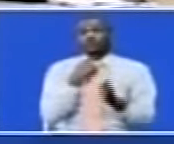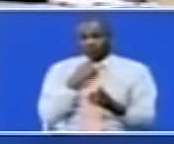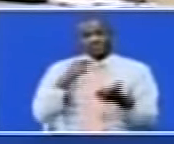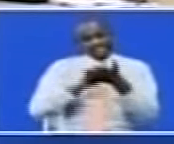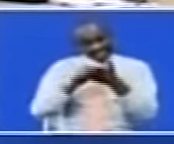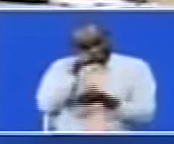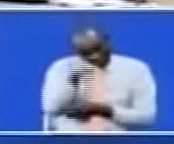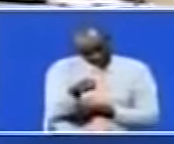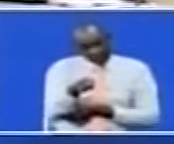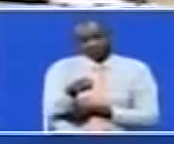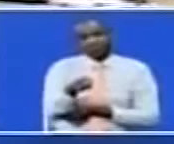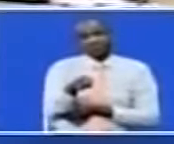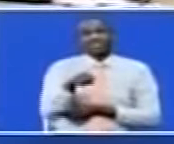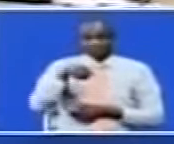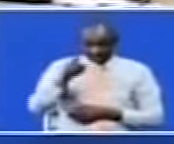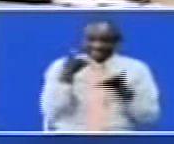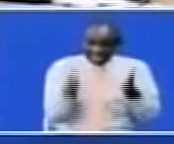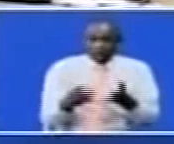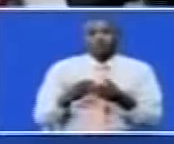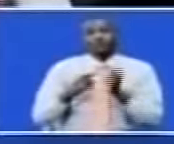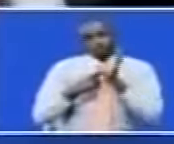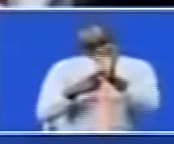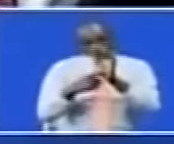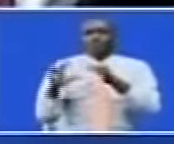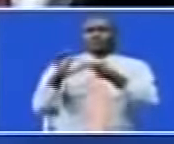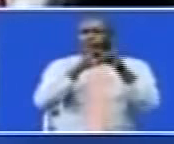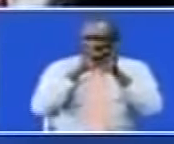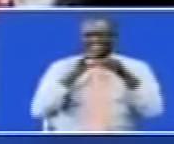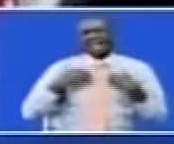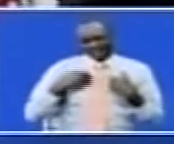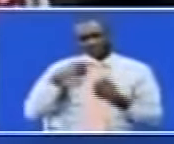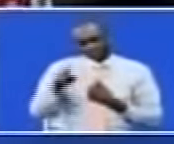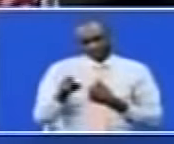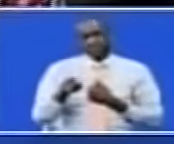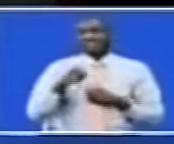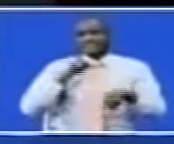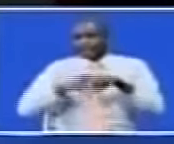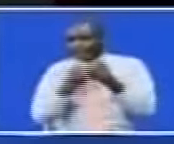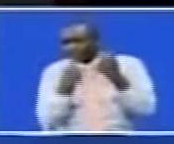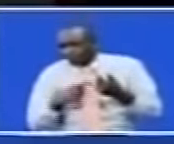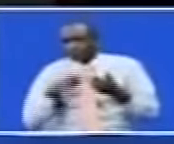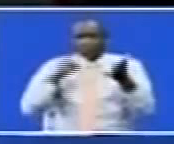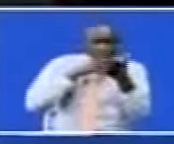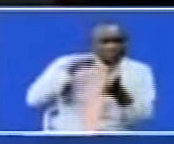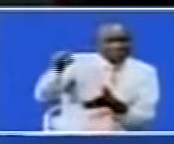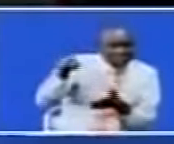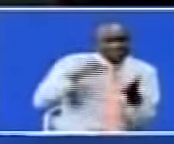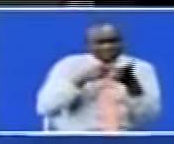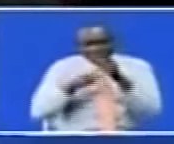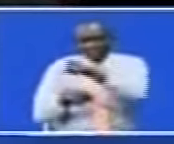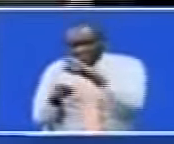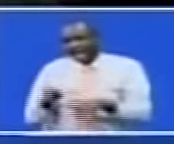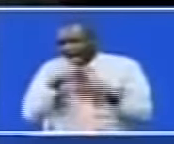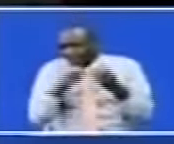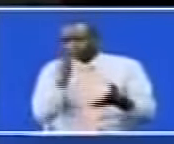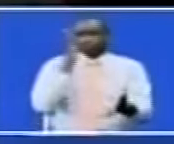Secretary General Wilson Sosion now presenting a more united front following days of accusations and counter-accusations